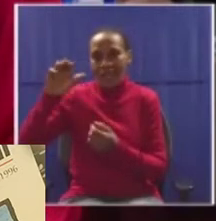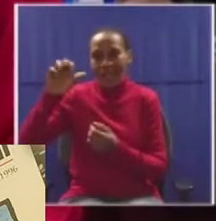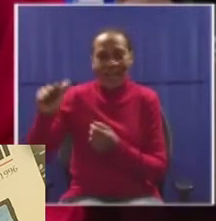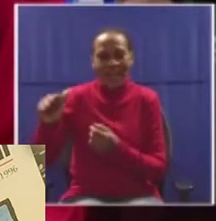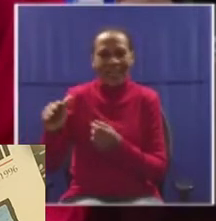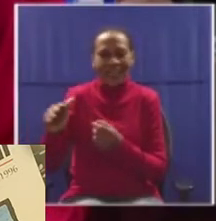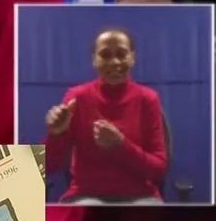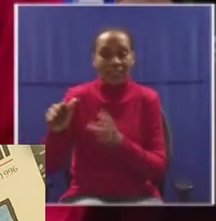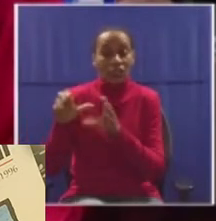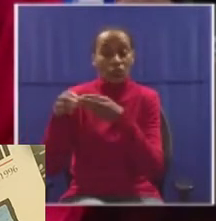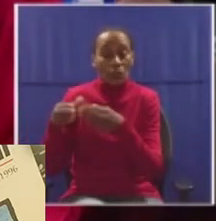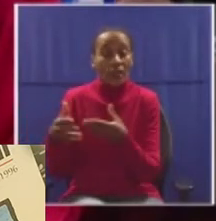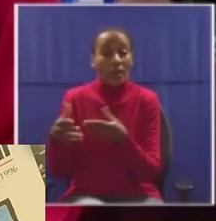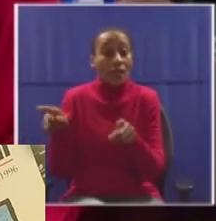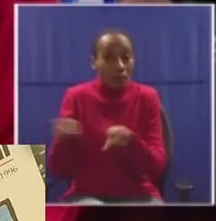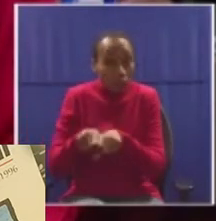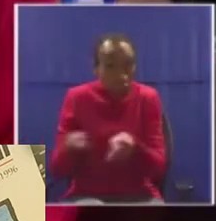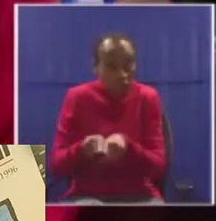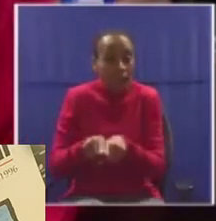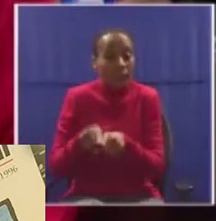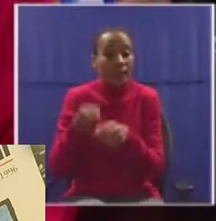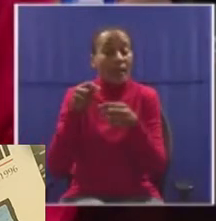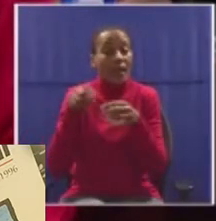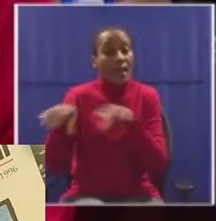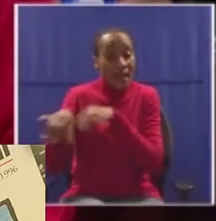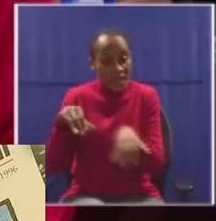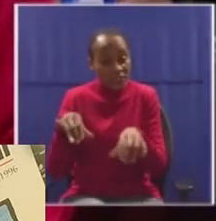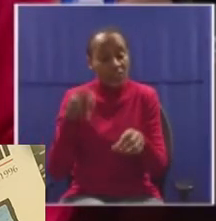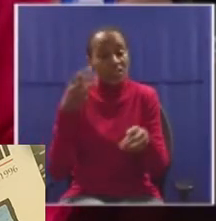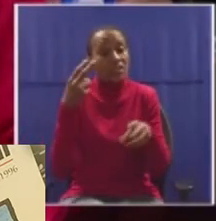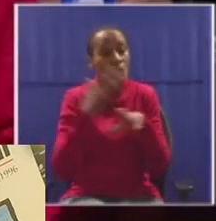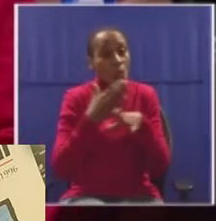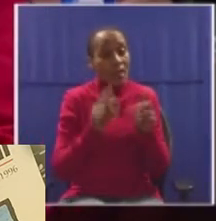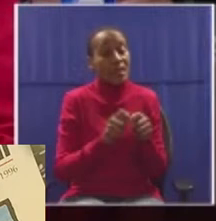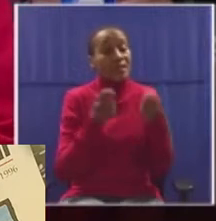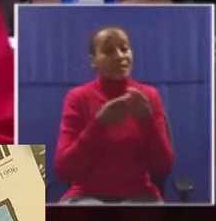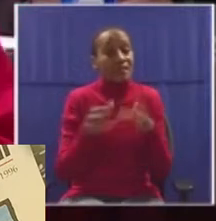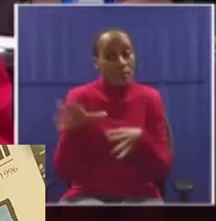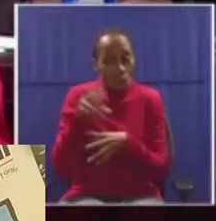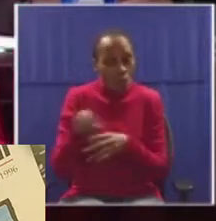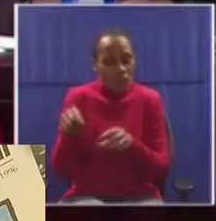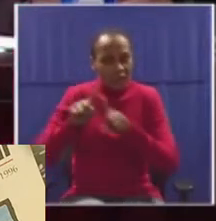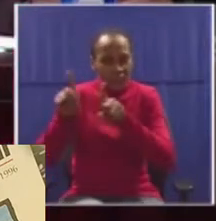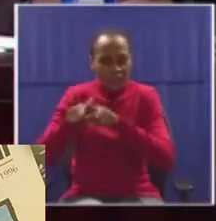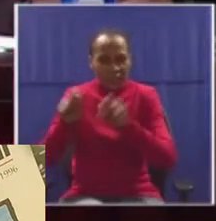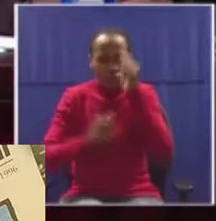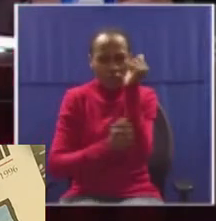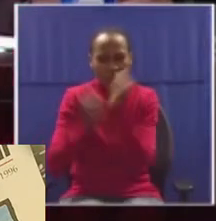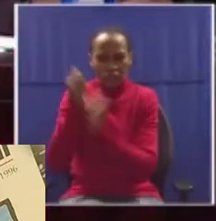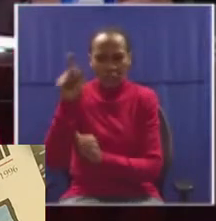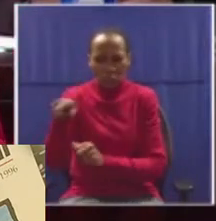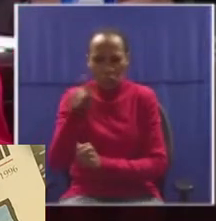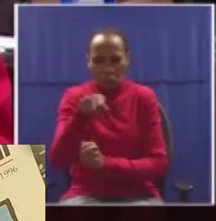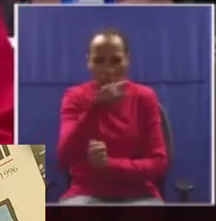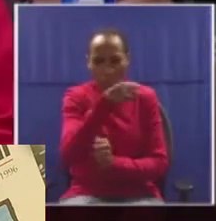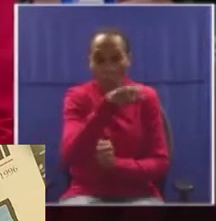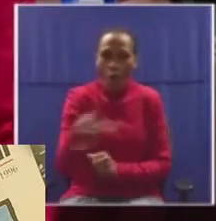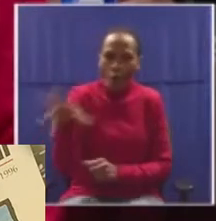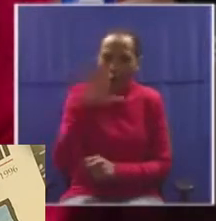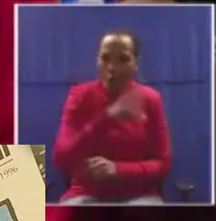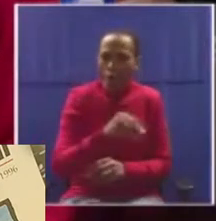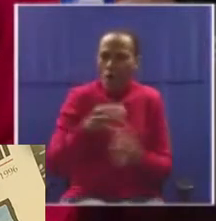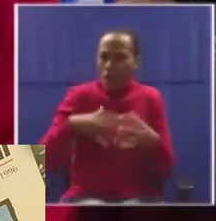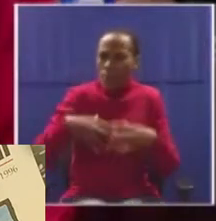and of course the financial action task force these institutions and Gatherings are not meant to address World poverty